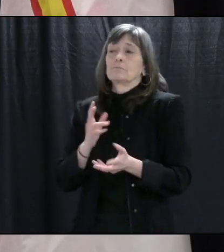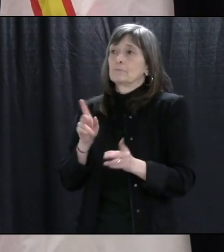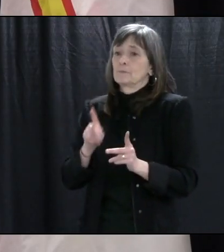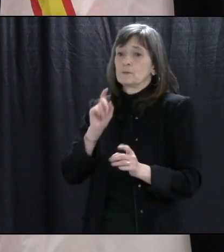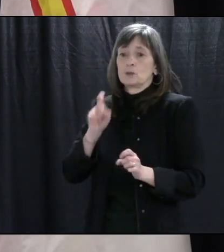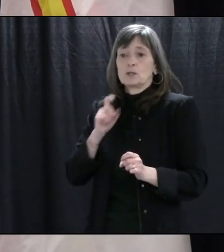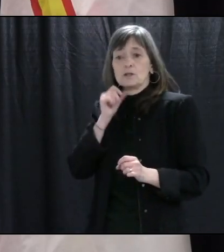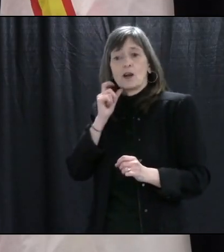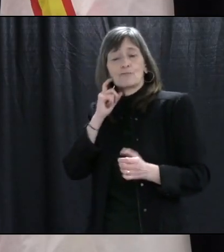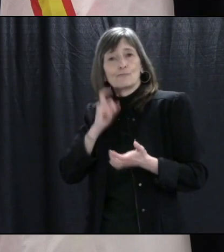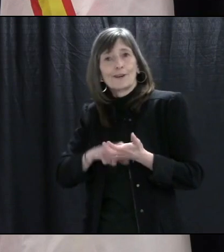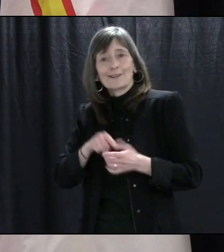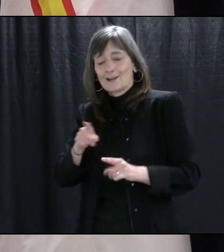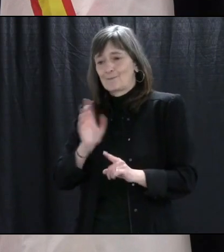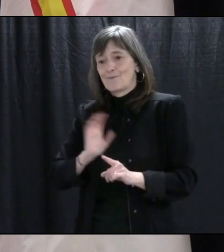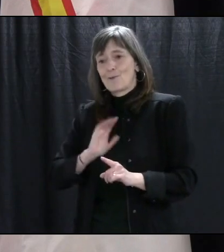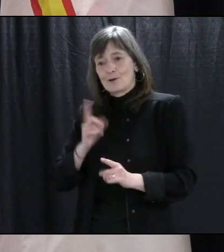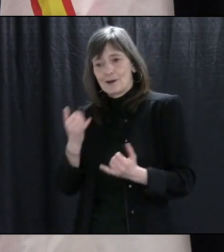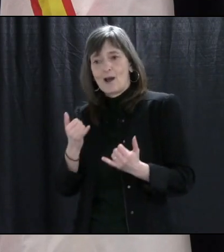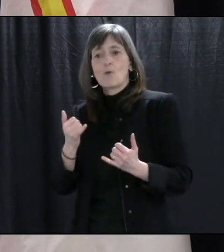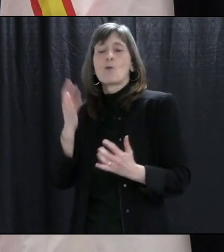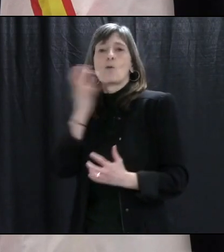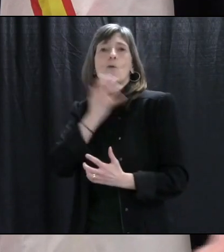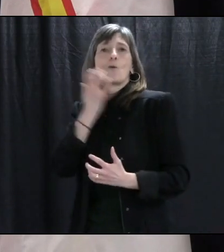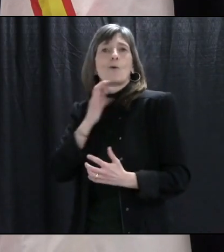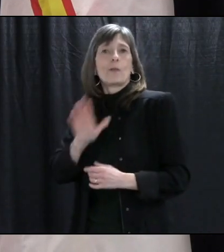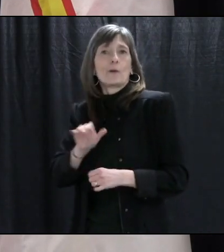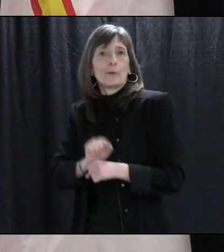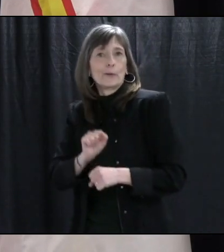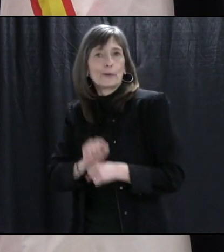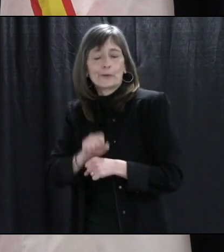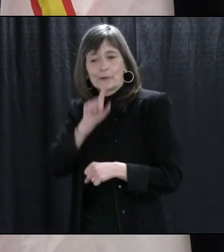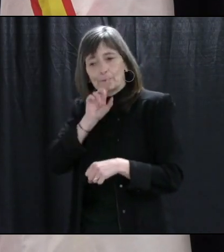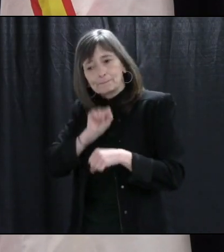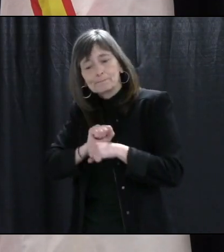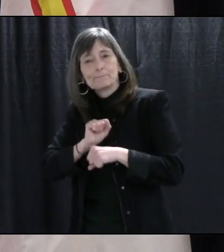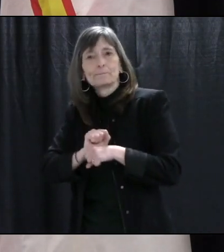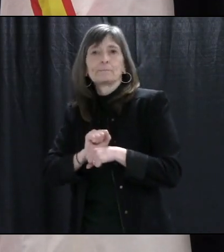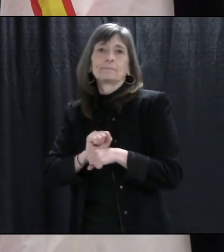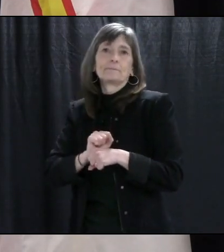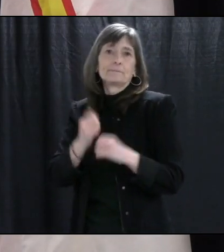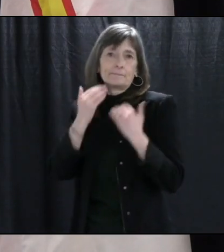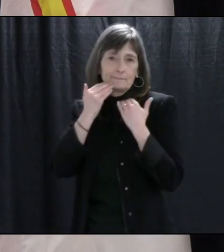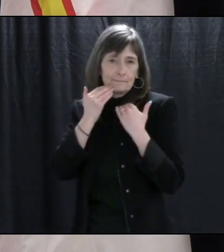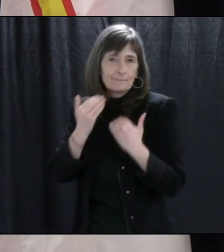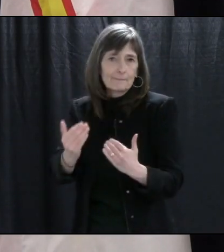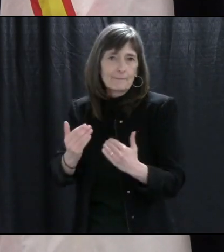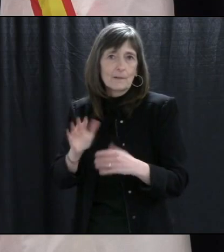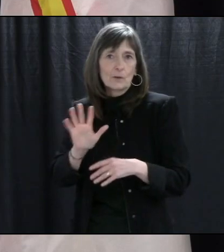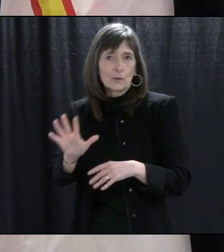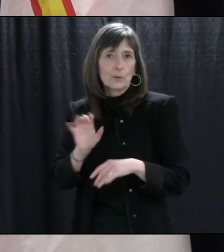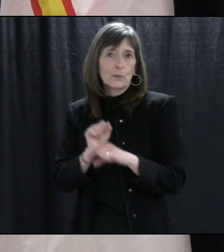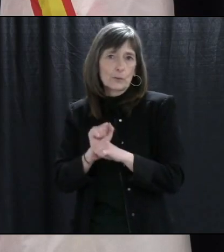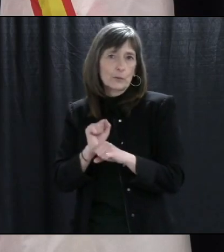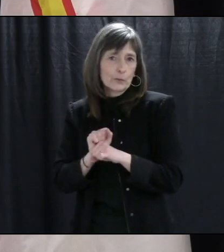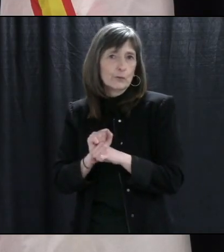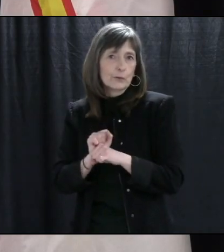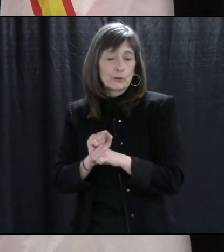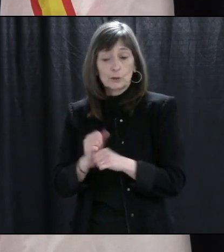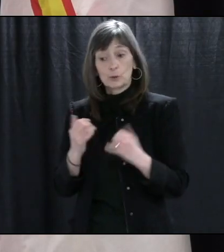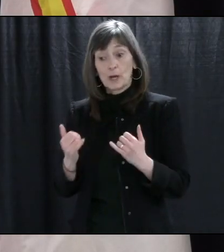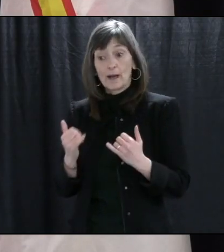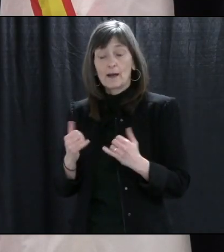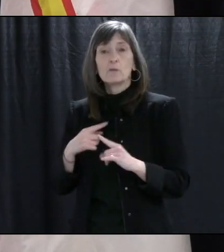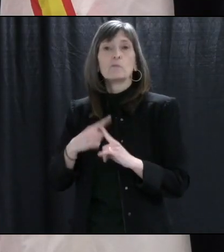and I commend their courage and their commitment to our province. So thank you for all that you do, not just